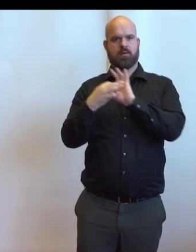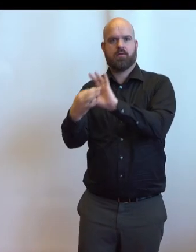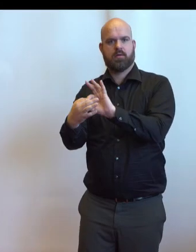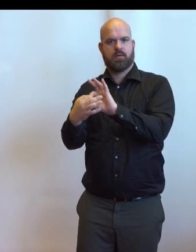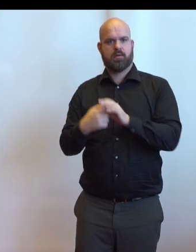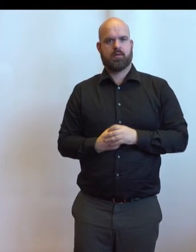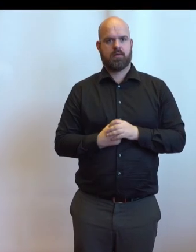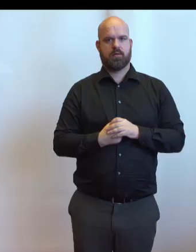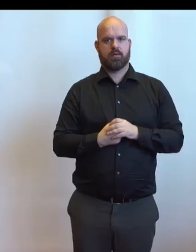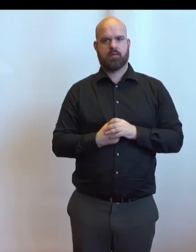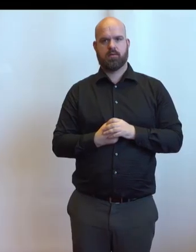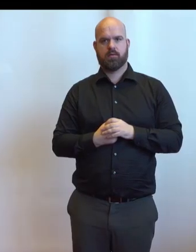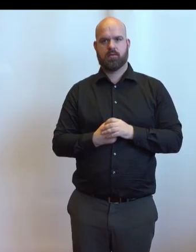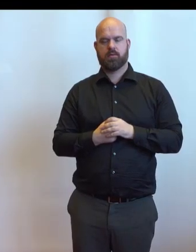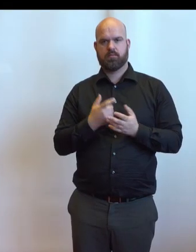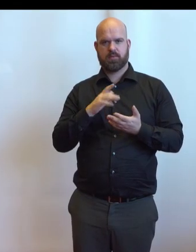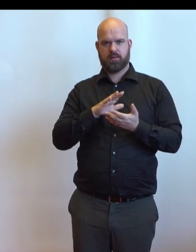Sorry.